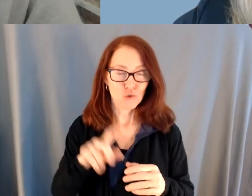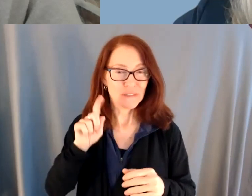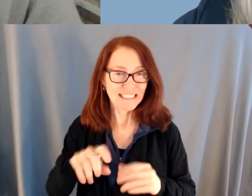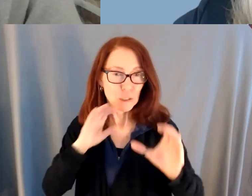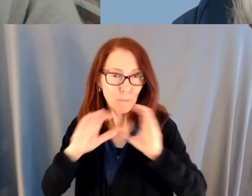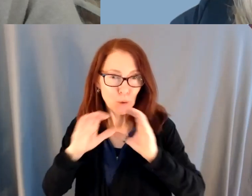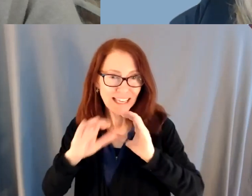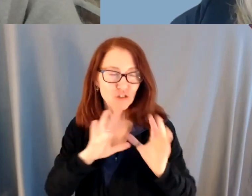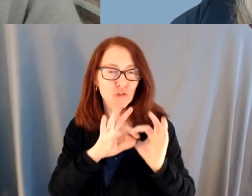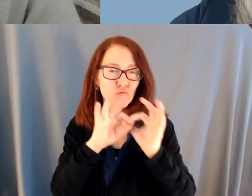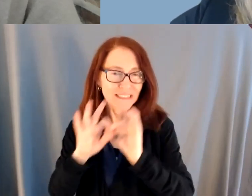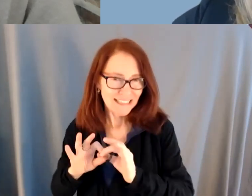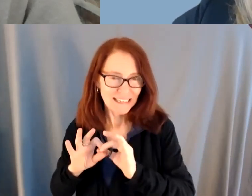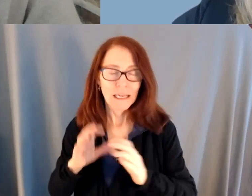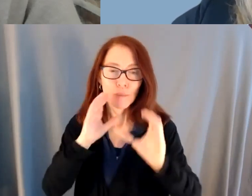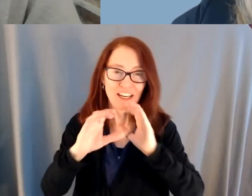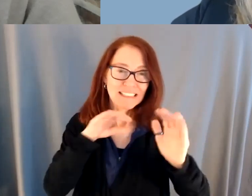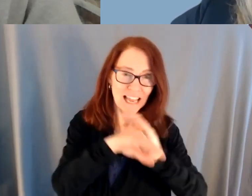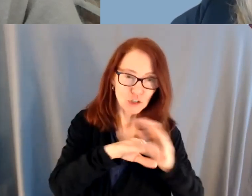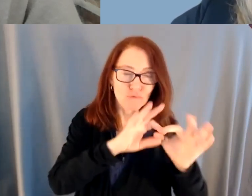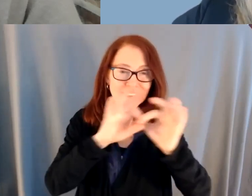your disability,